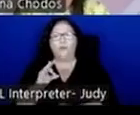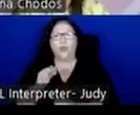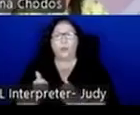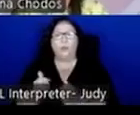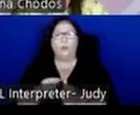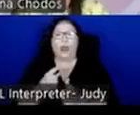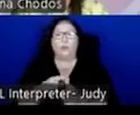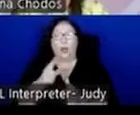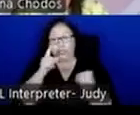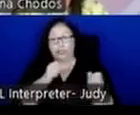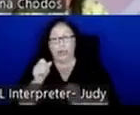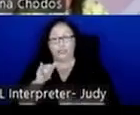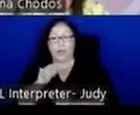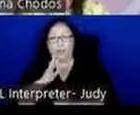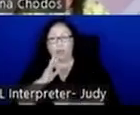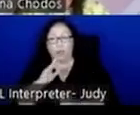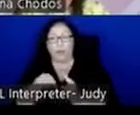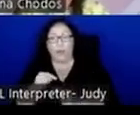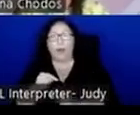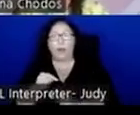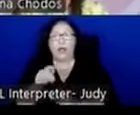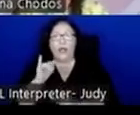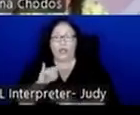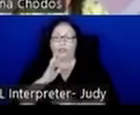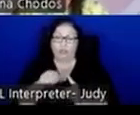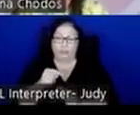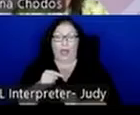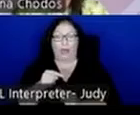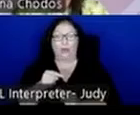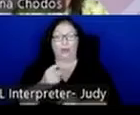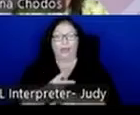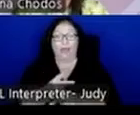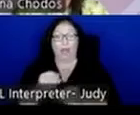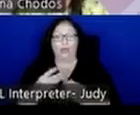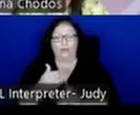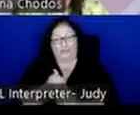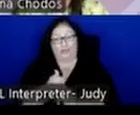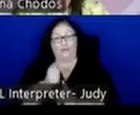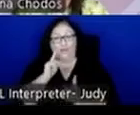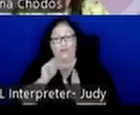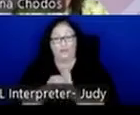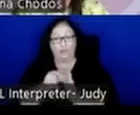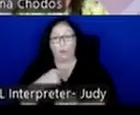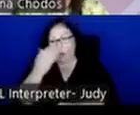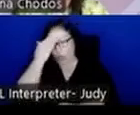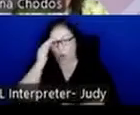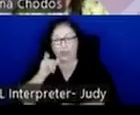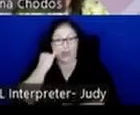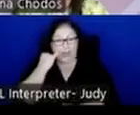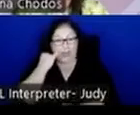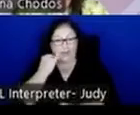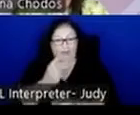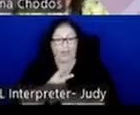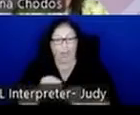about is around caregiver self-identification. We know that if caregivers are not identifying as such,